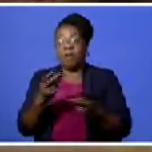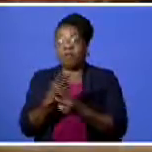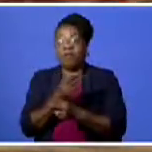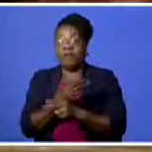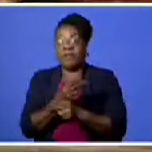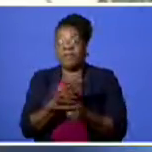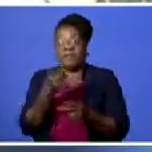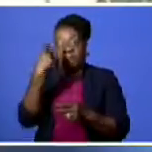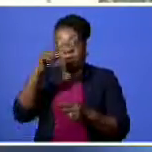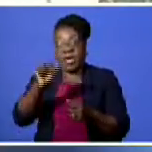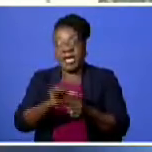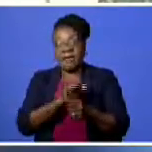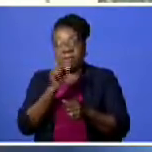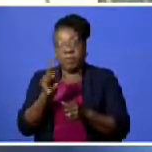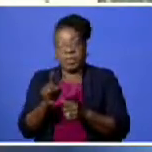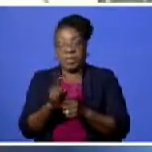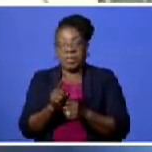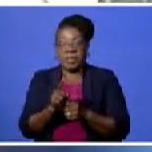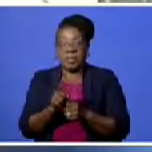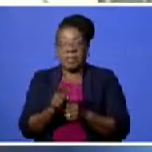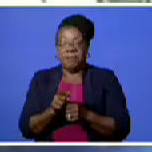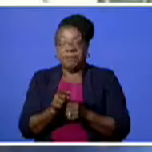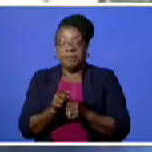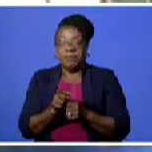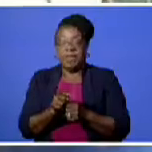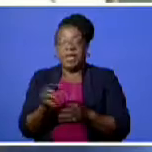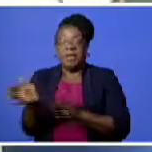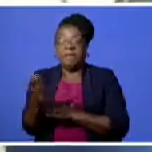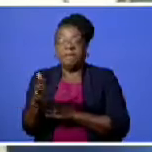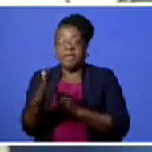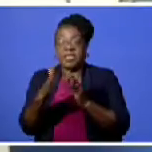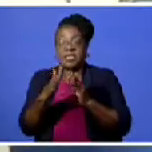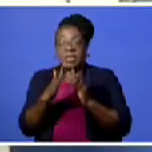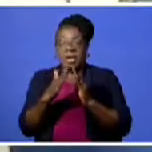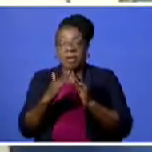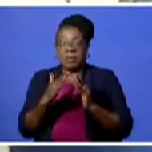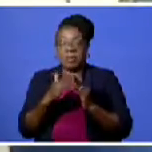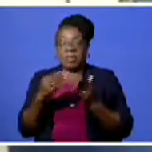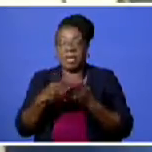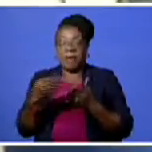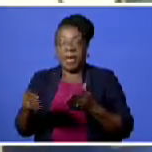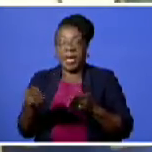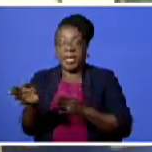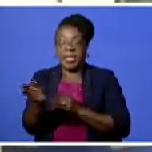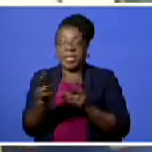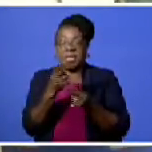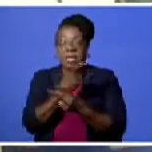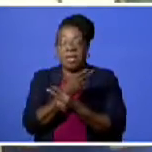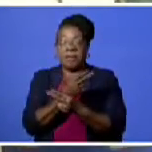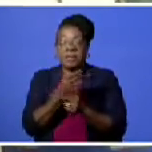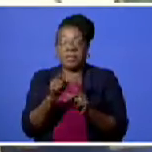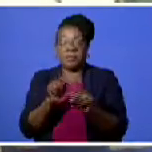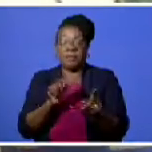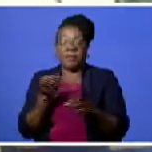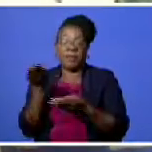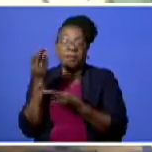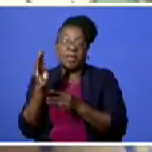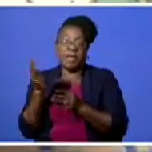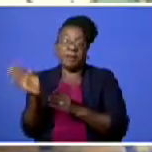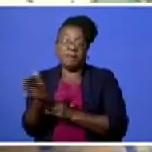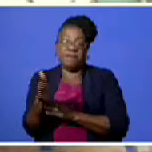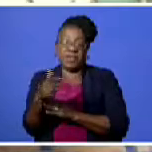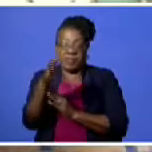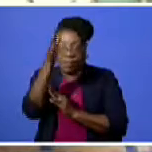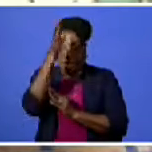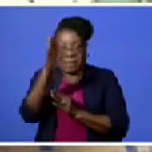go around. I know the fish houses is buying. They're allowed to buy the lobster once we come in. So I guess the Bahamian public will be able to go to the fish